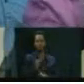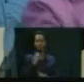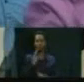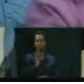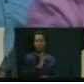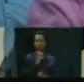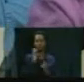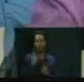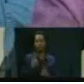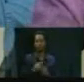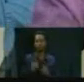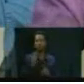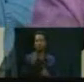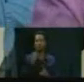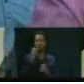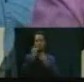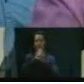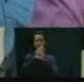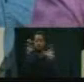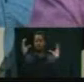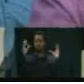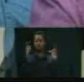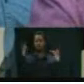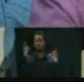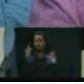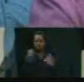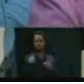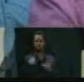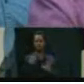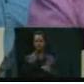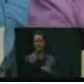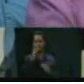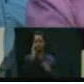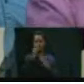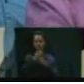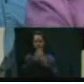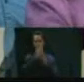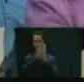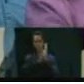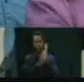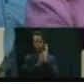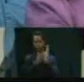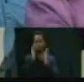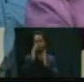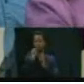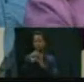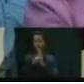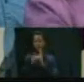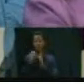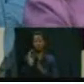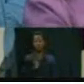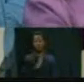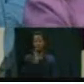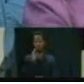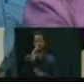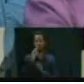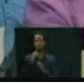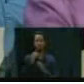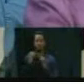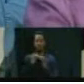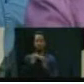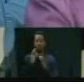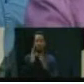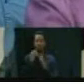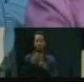big picture, the state legislature makes the laws regarding schools in the state. The state board of education further creates policies. The state department